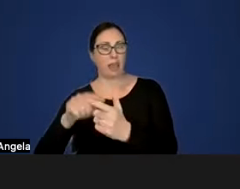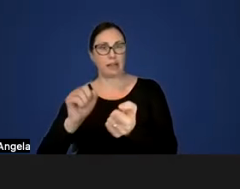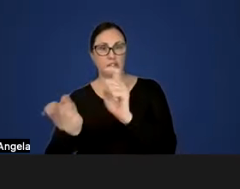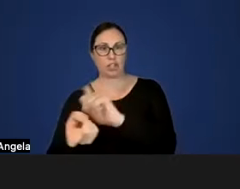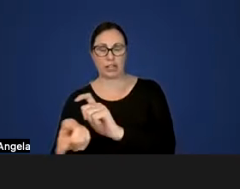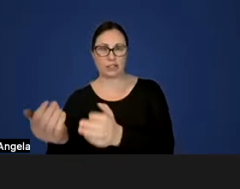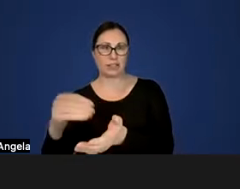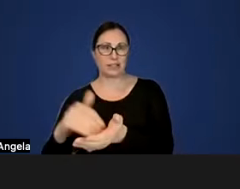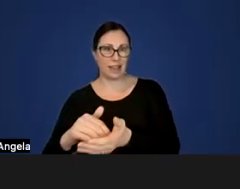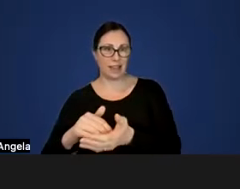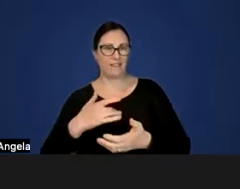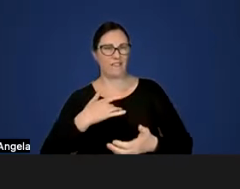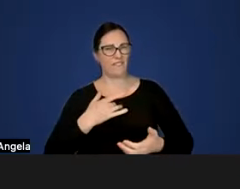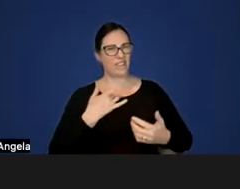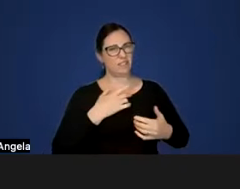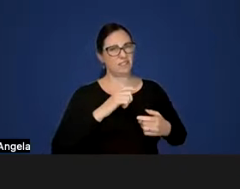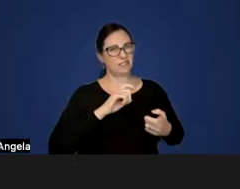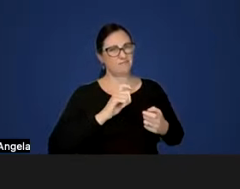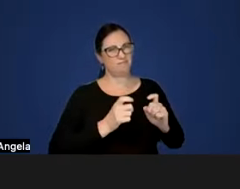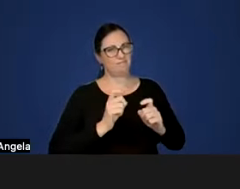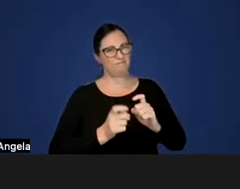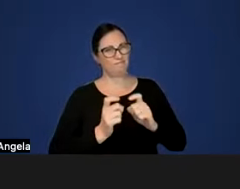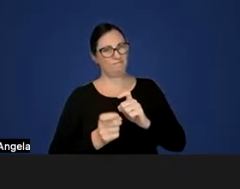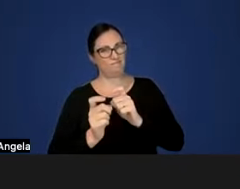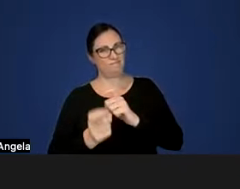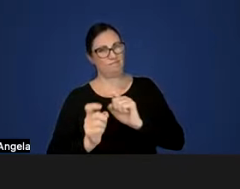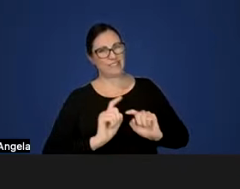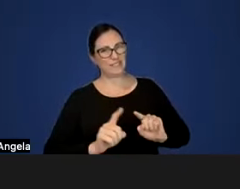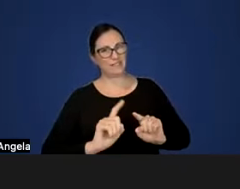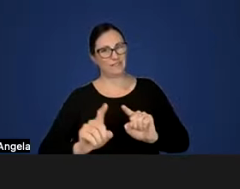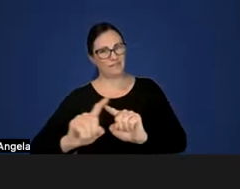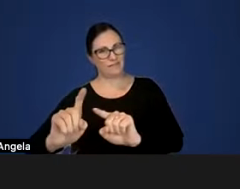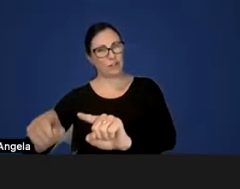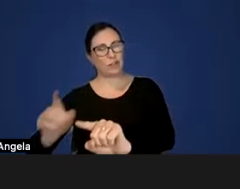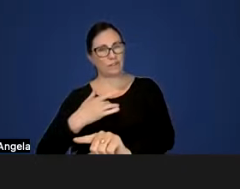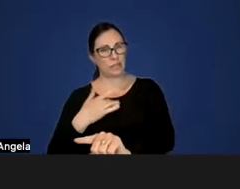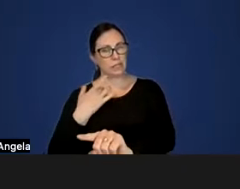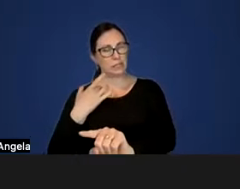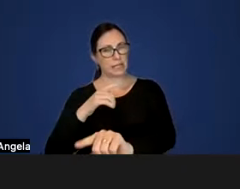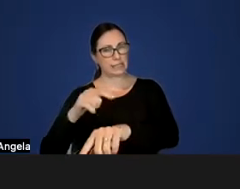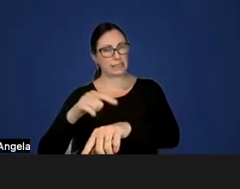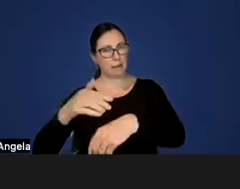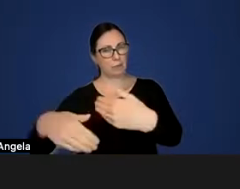bit different. It doesn't mean we're not healed. We still have to work with it.